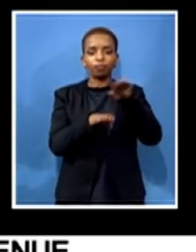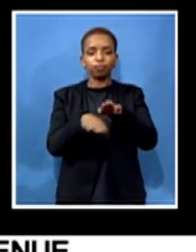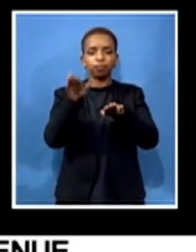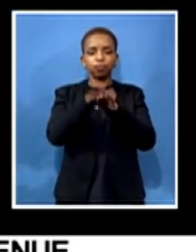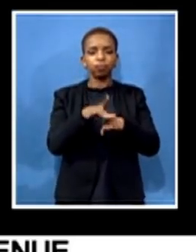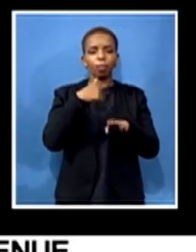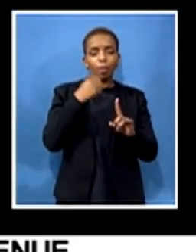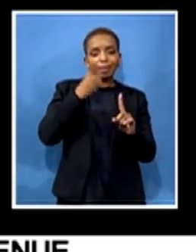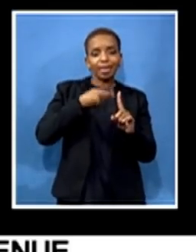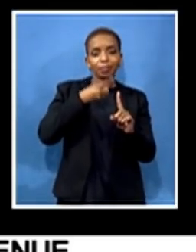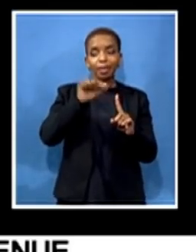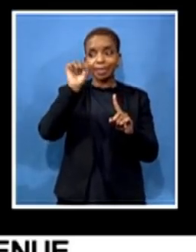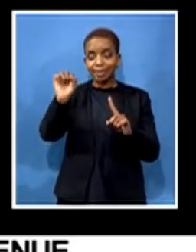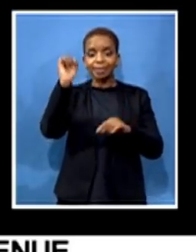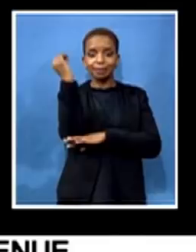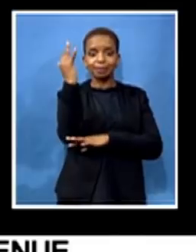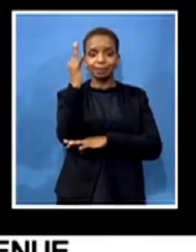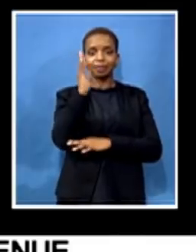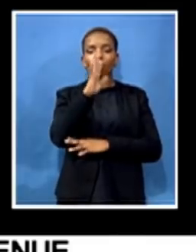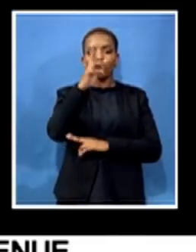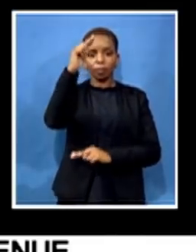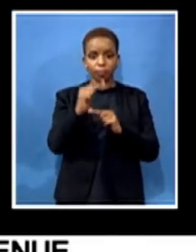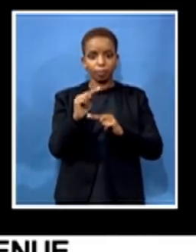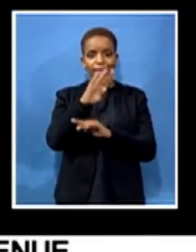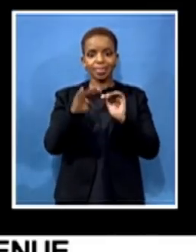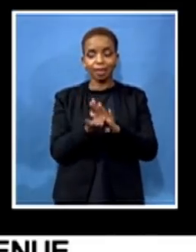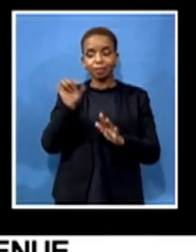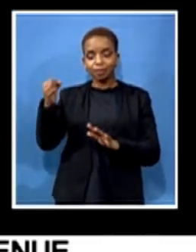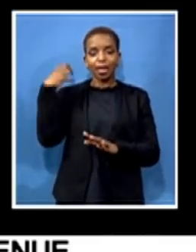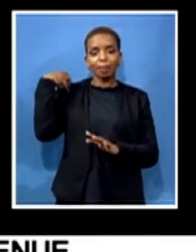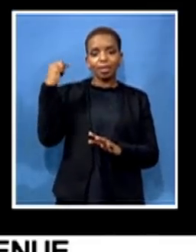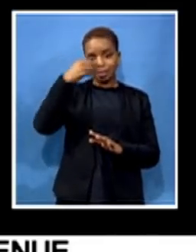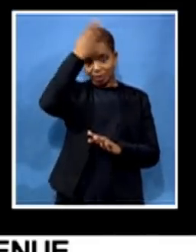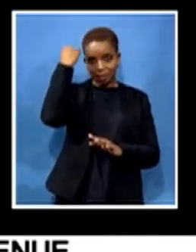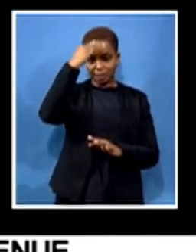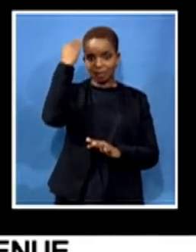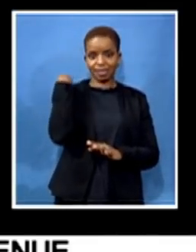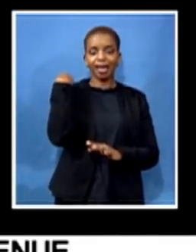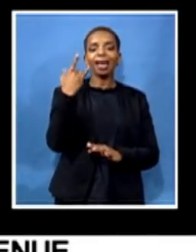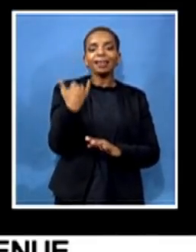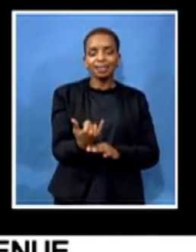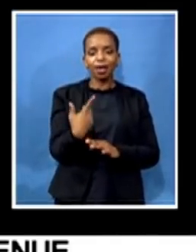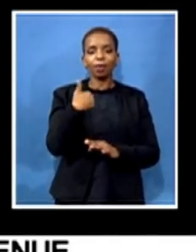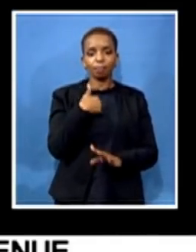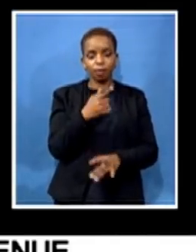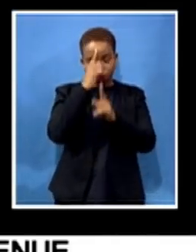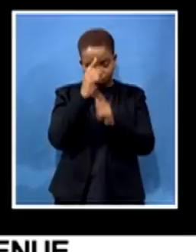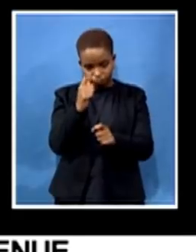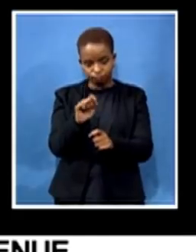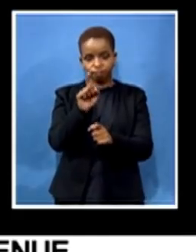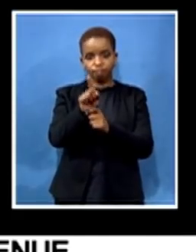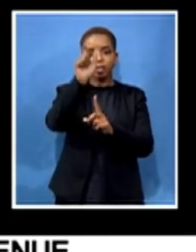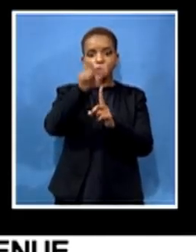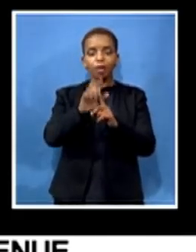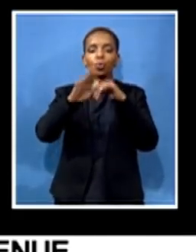first presentation. For now, let me acknowledge the special delegate and let us then continue and give to the Honourable